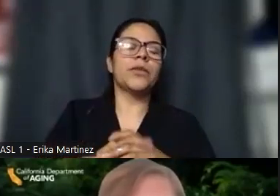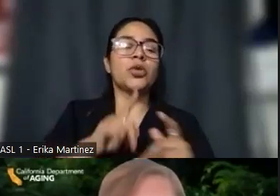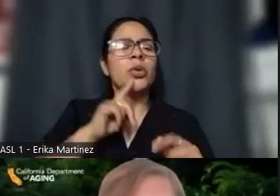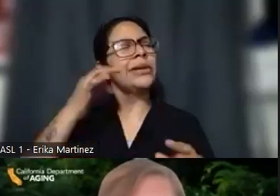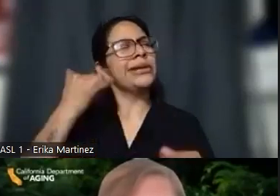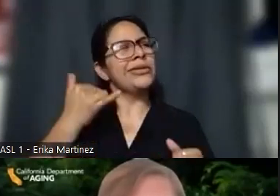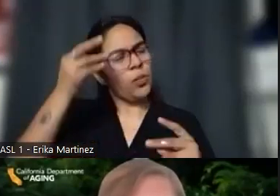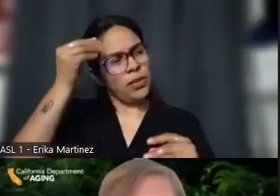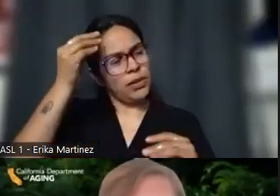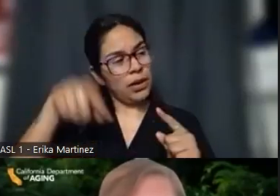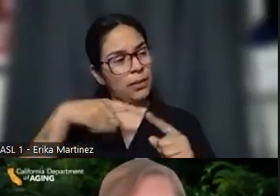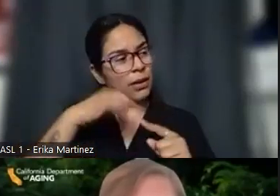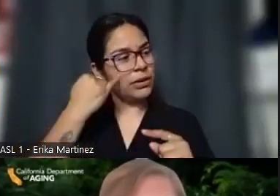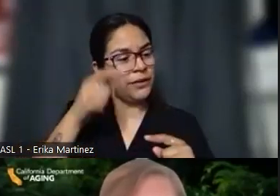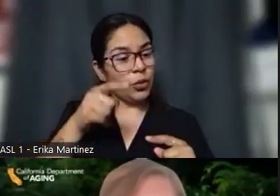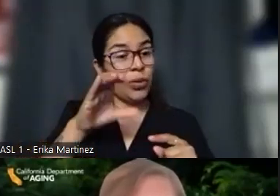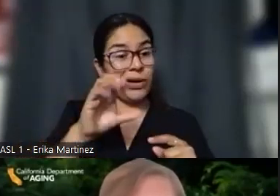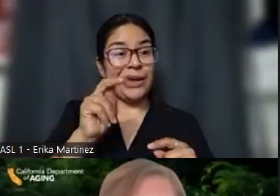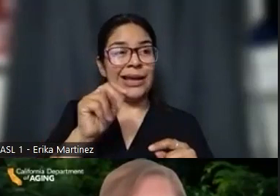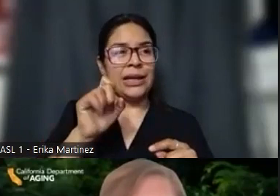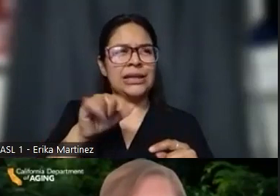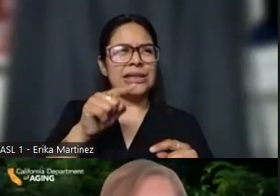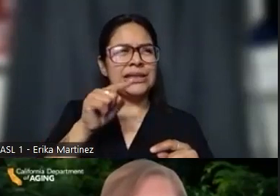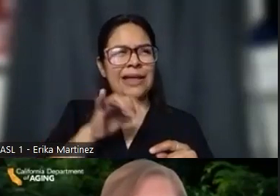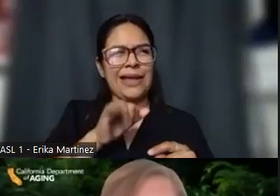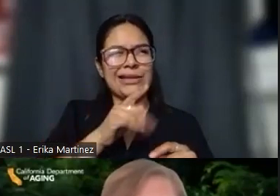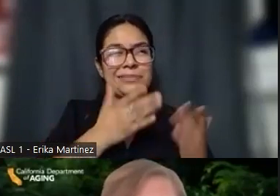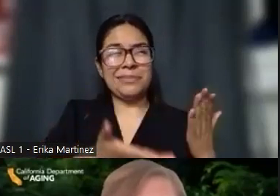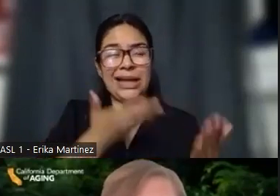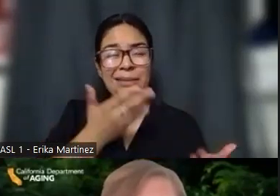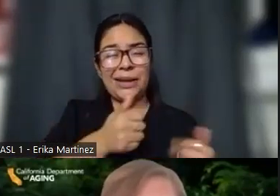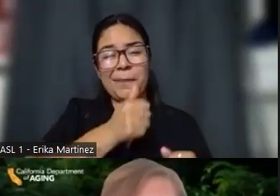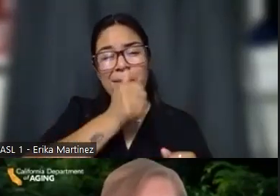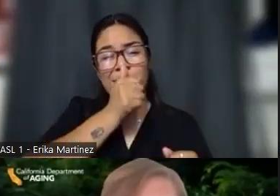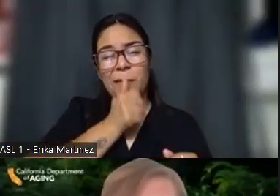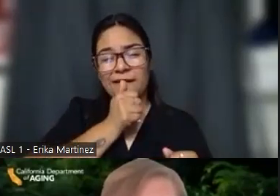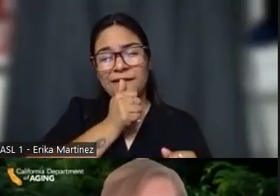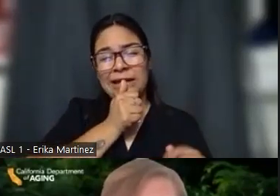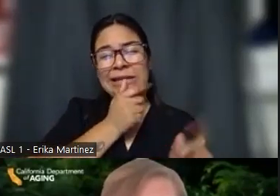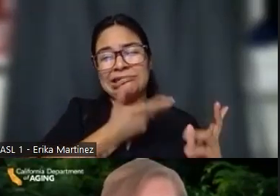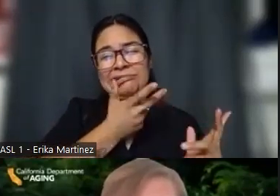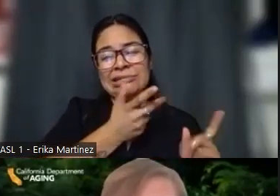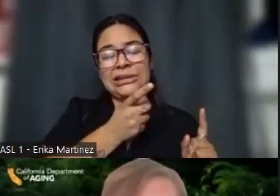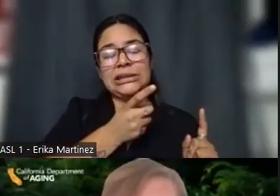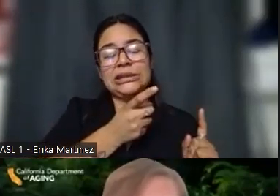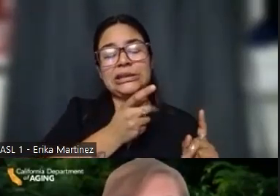the case that you are referring to, if it's a private, what's called a private professional fiduciary, who is